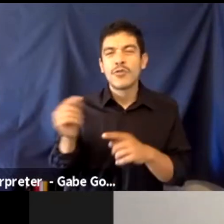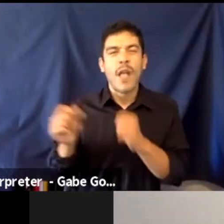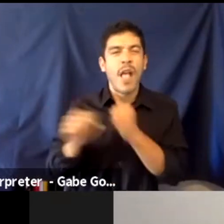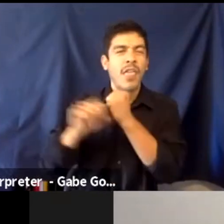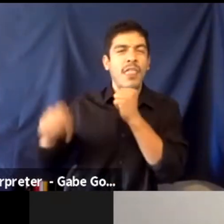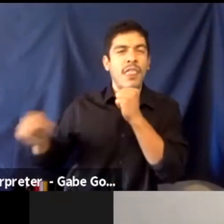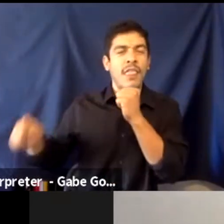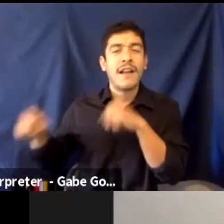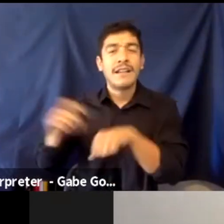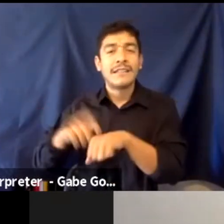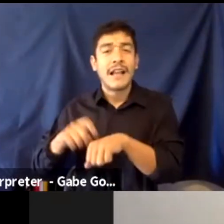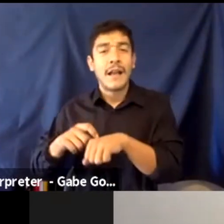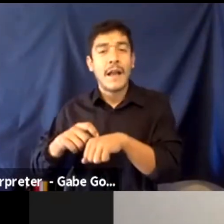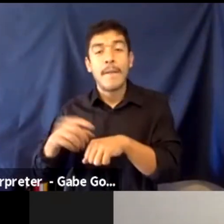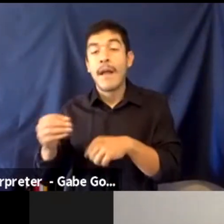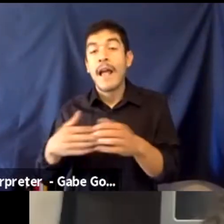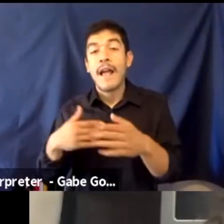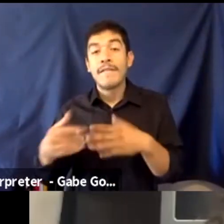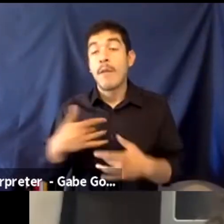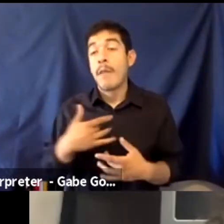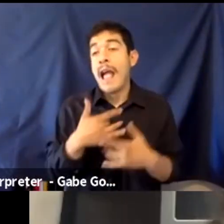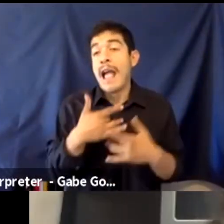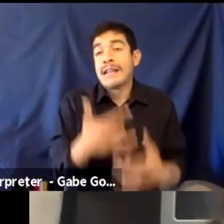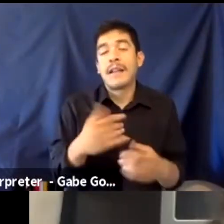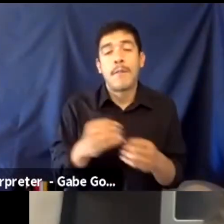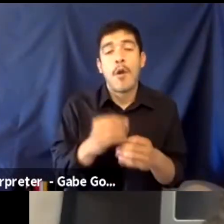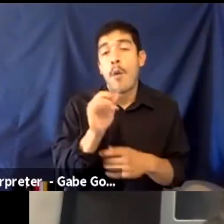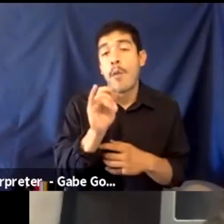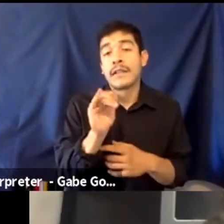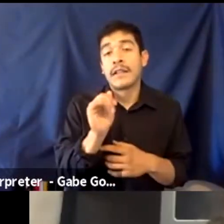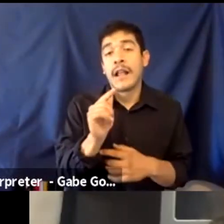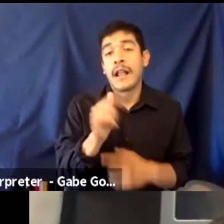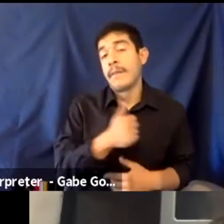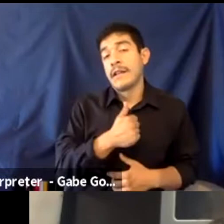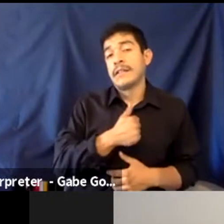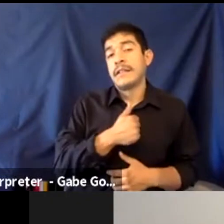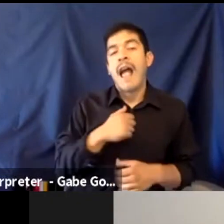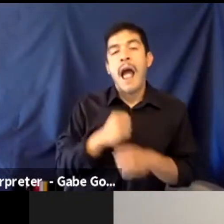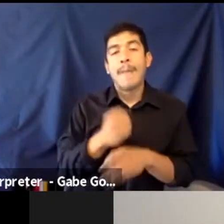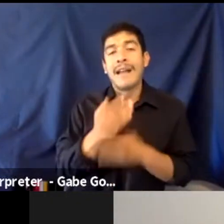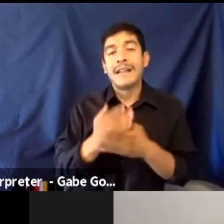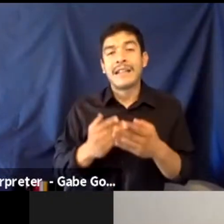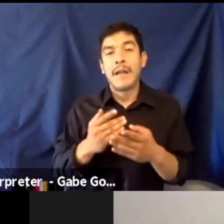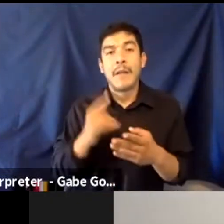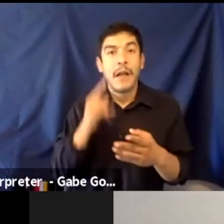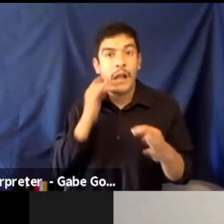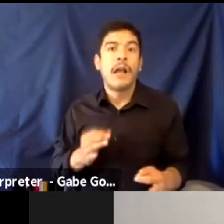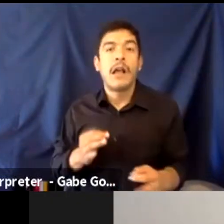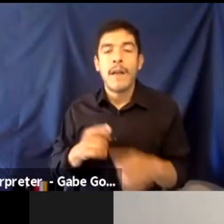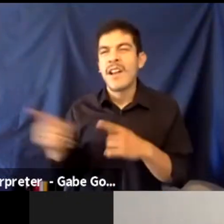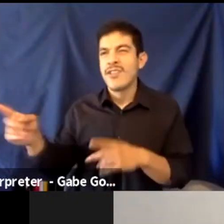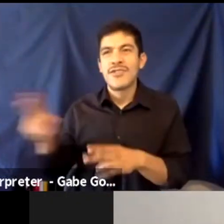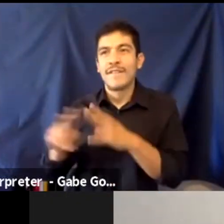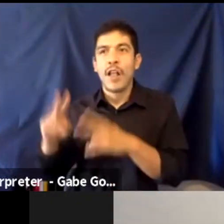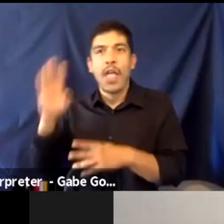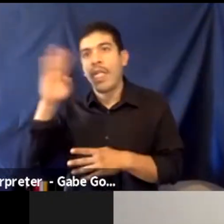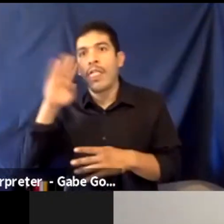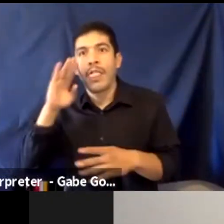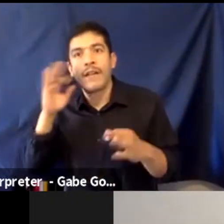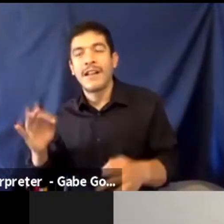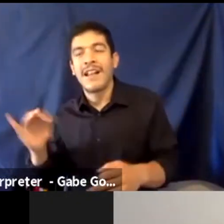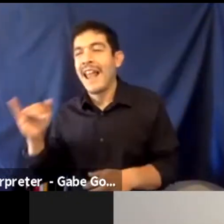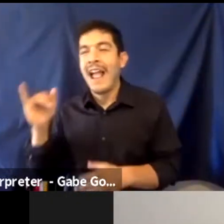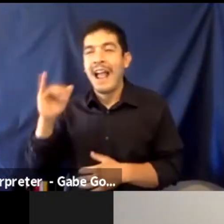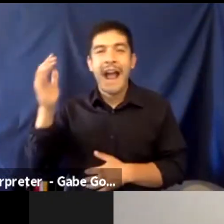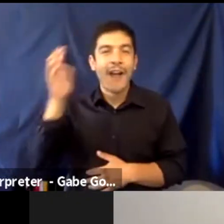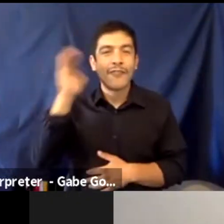times. And even though I tend to be a little bit more practical, I make some like impulsive decisions, but she's super out there. Sort of a mad scientist almost,